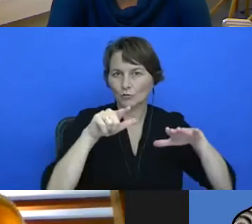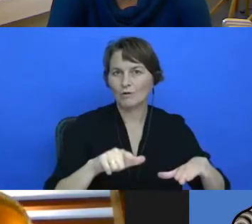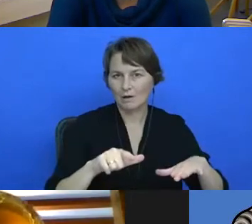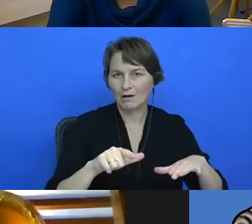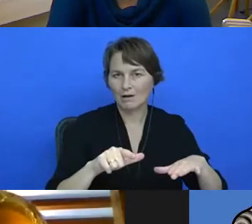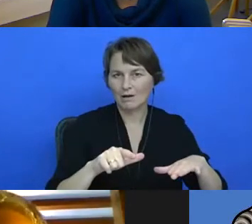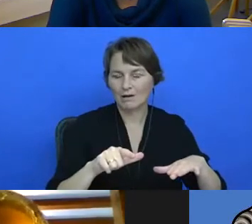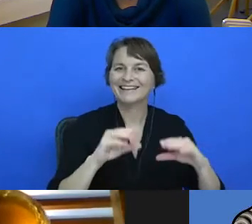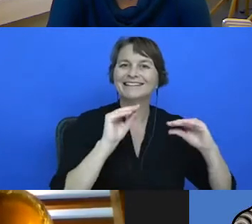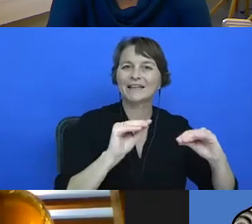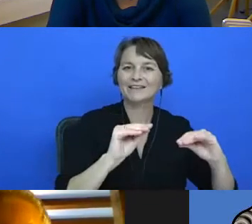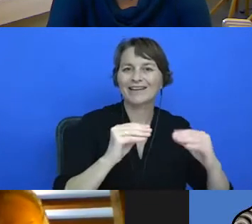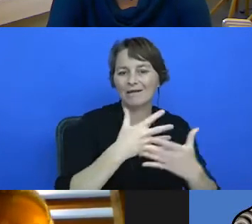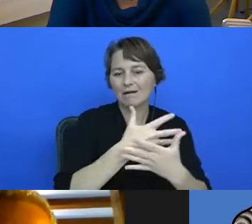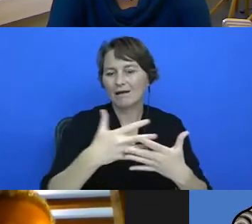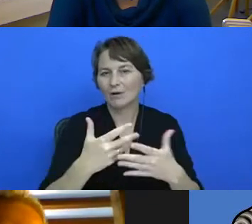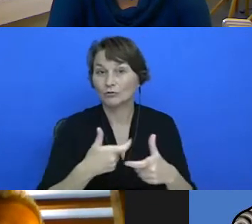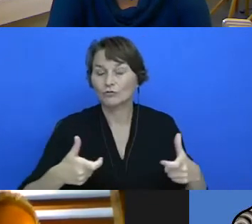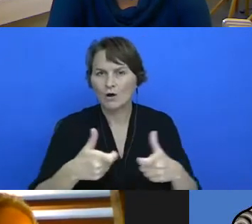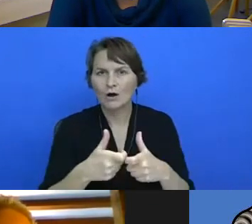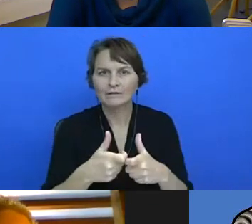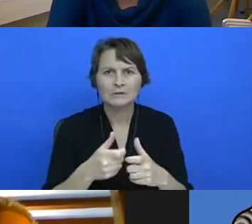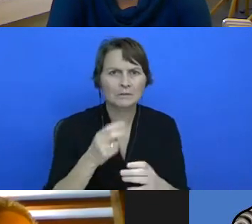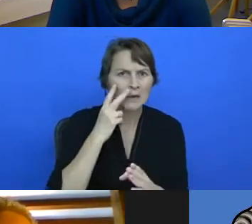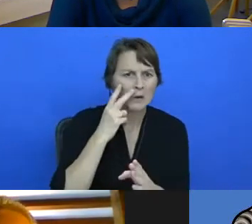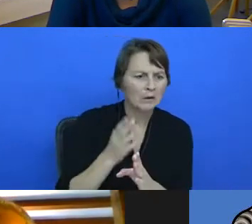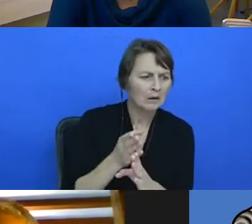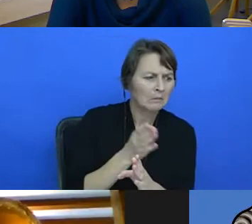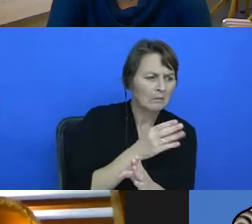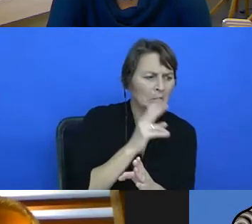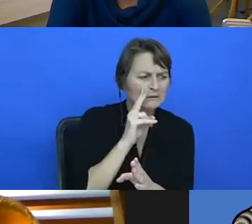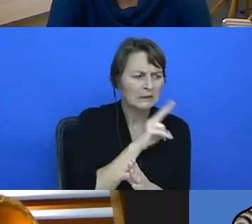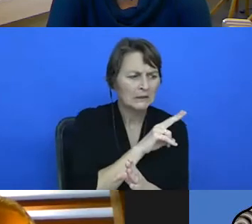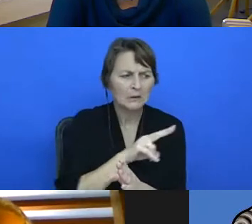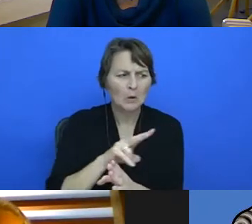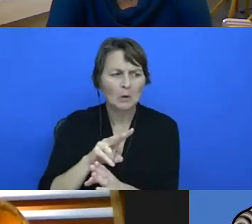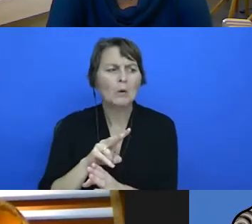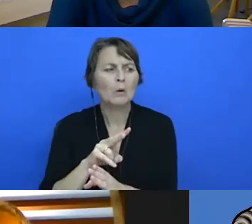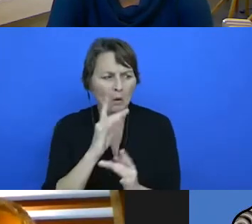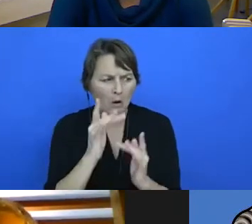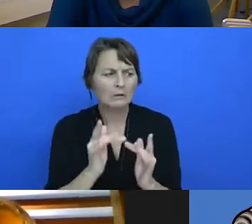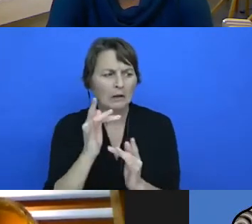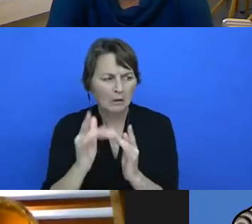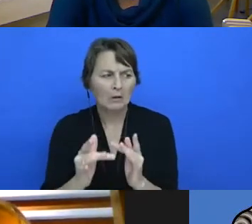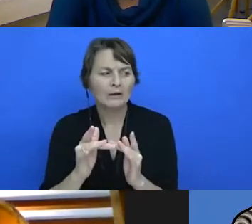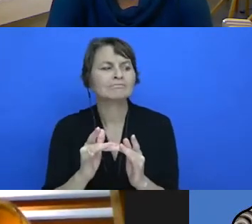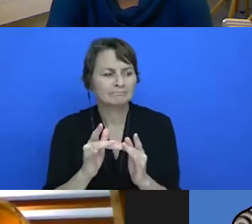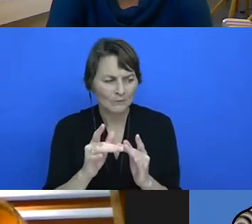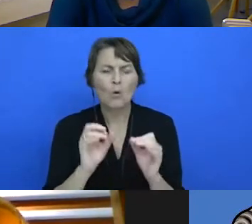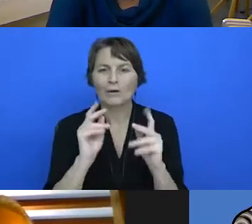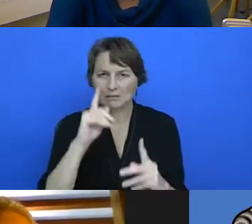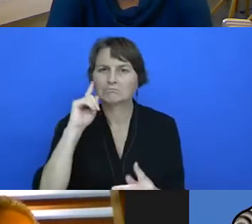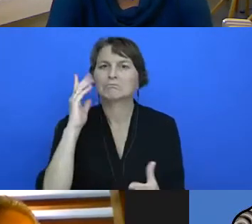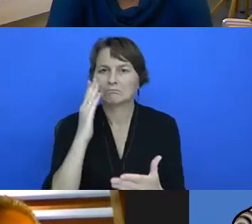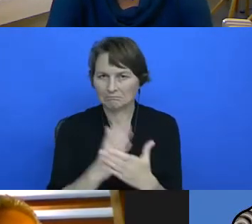at what some of the other conferences had done beforehand, before deciding to go online. So that was useful to be slightly later